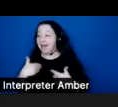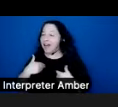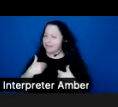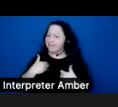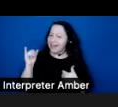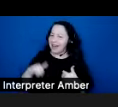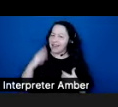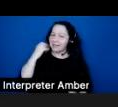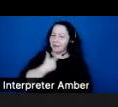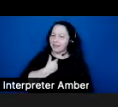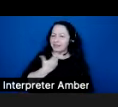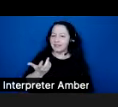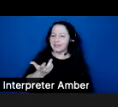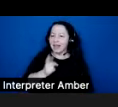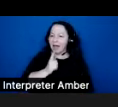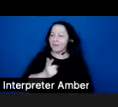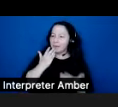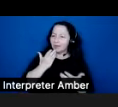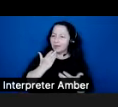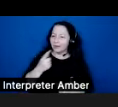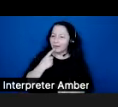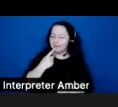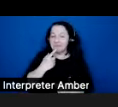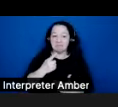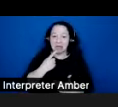you. I really do appreciate you saying that, Tyrell.